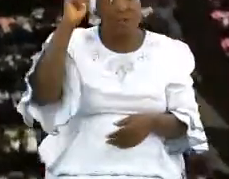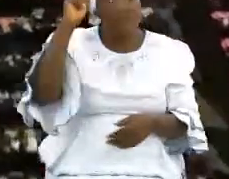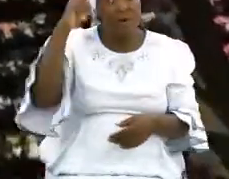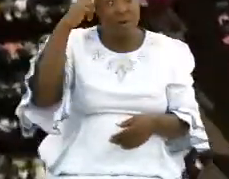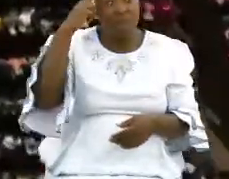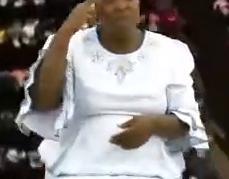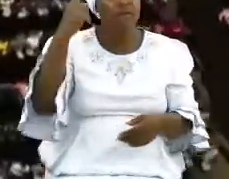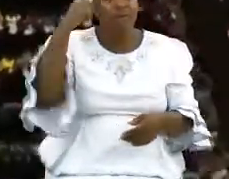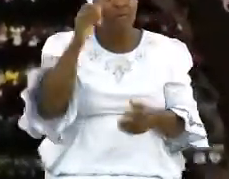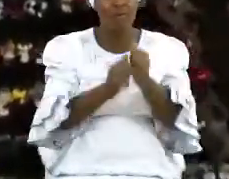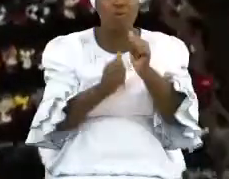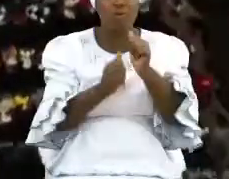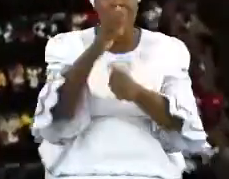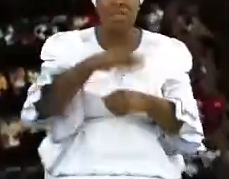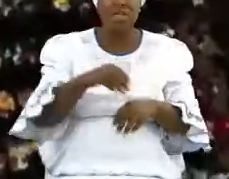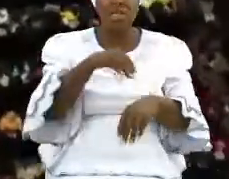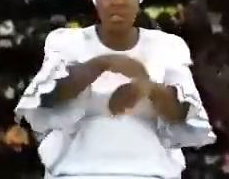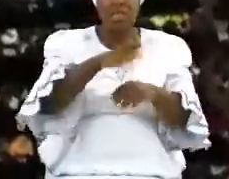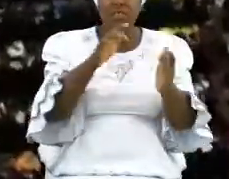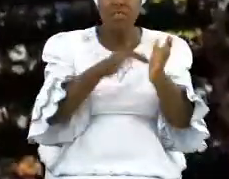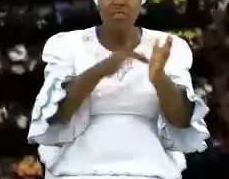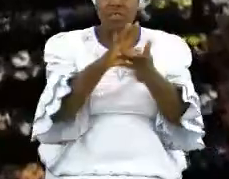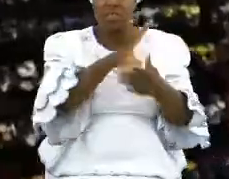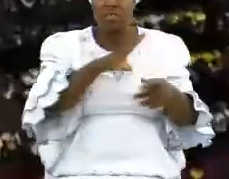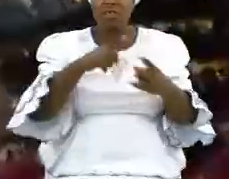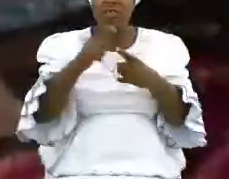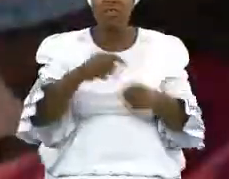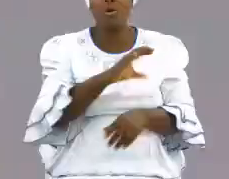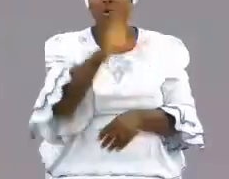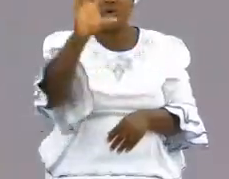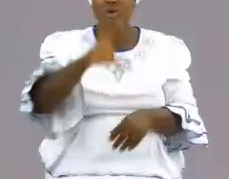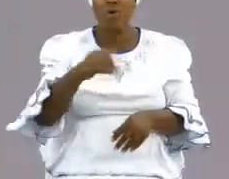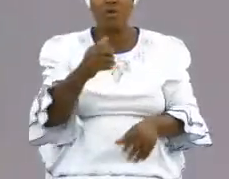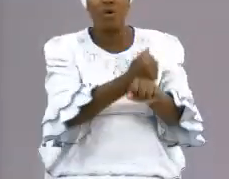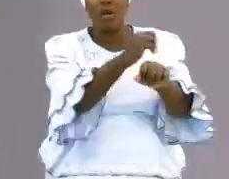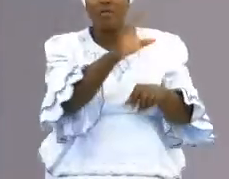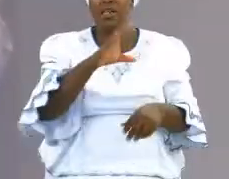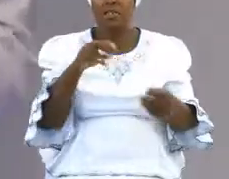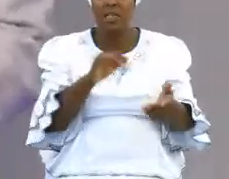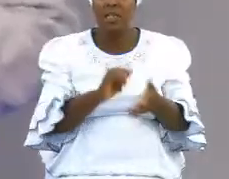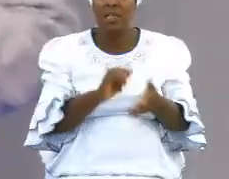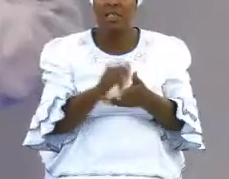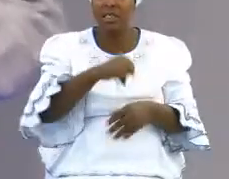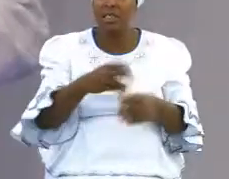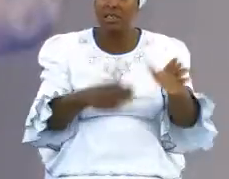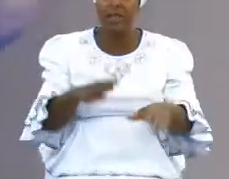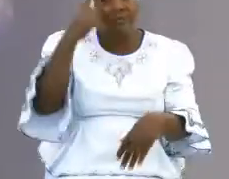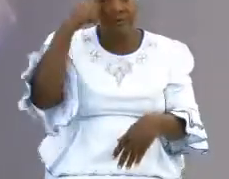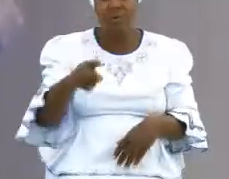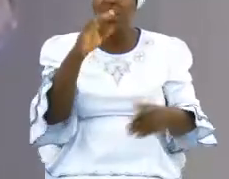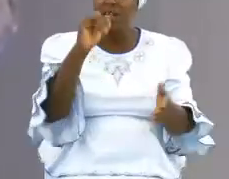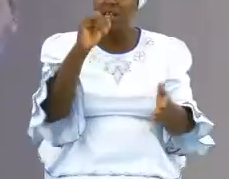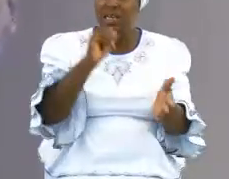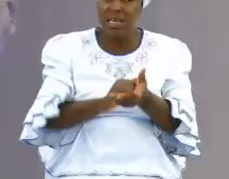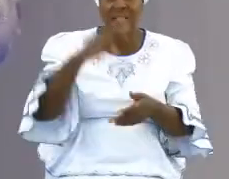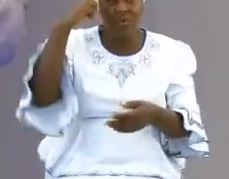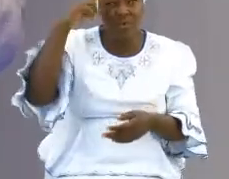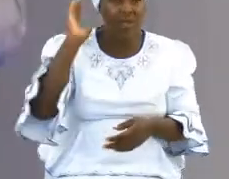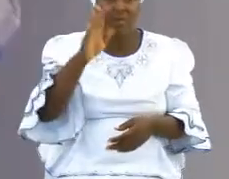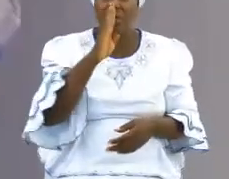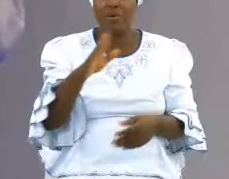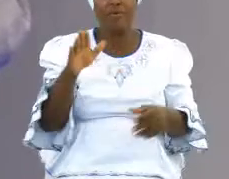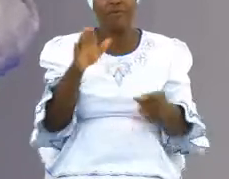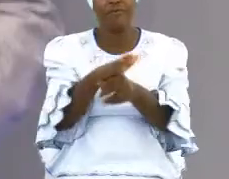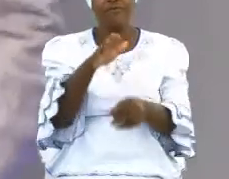sent Christ to the cross of Calvary to die for you, that purpose will be fulfilled. As you